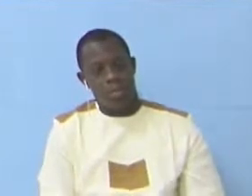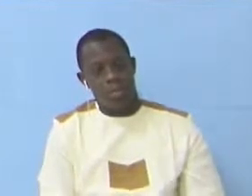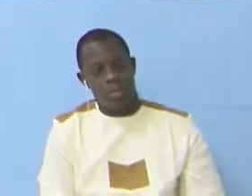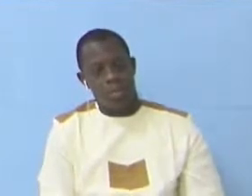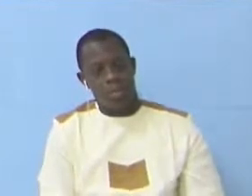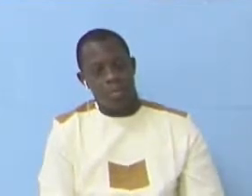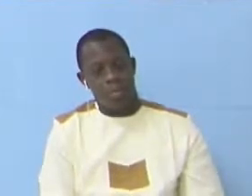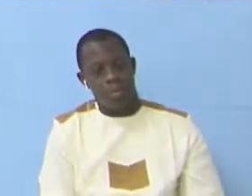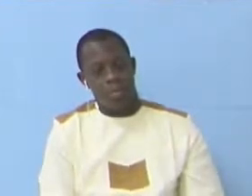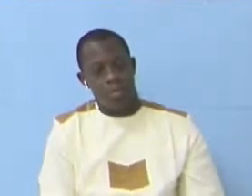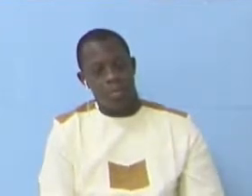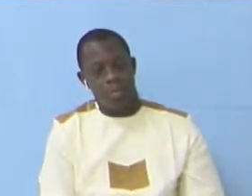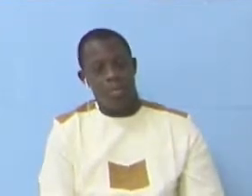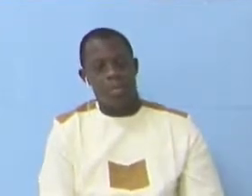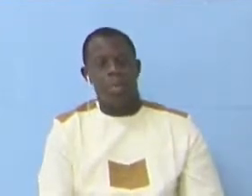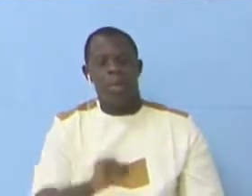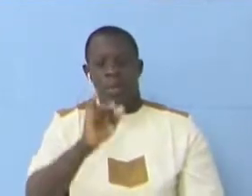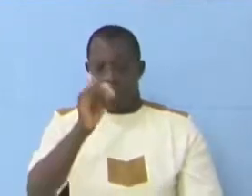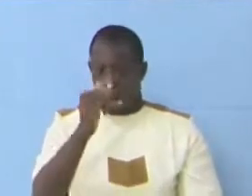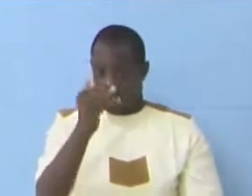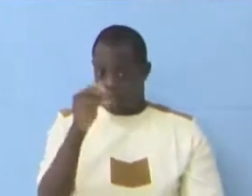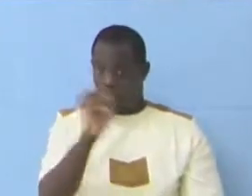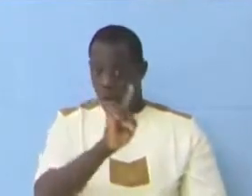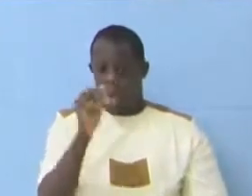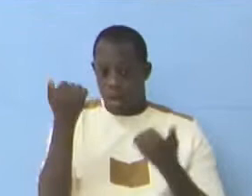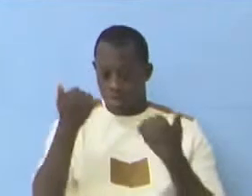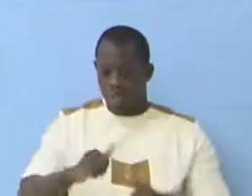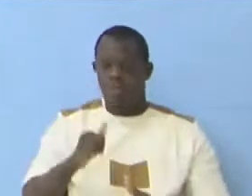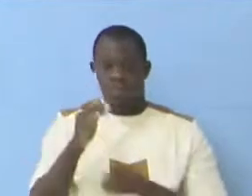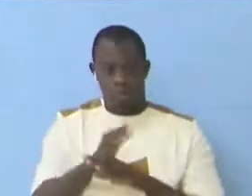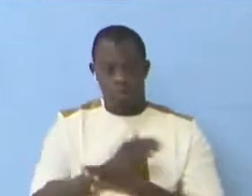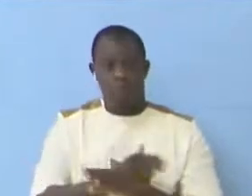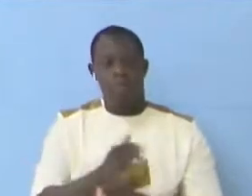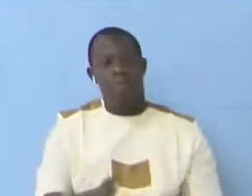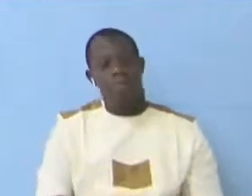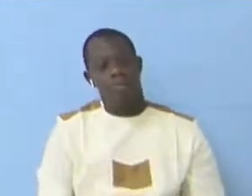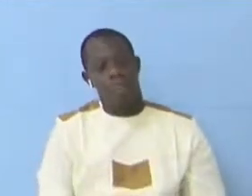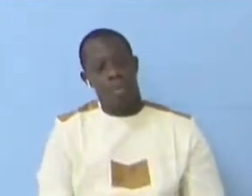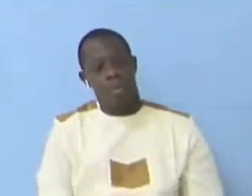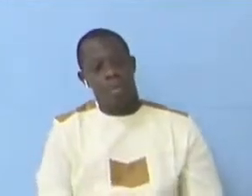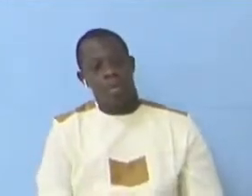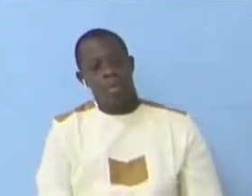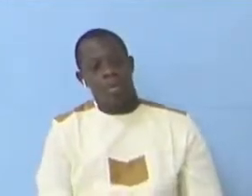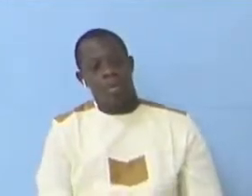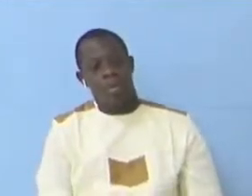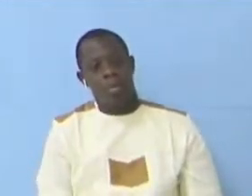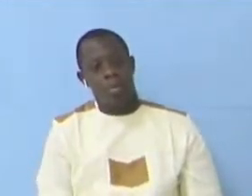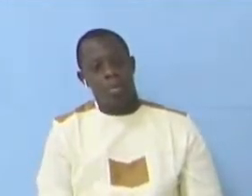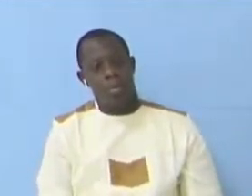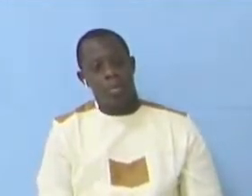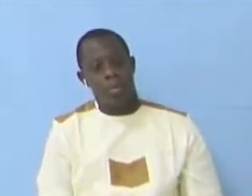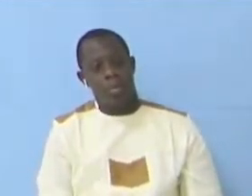pour am lim bugga. Yes, that was the case. waaw noonu la woon. And